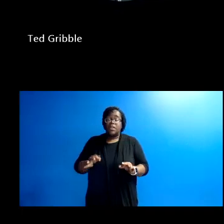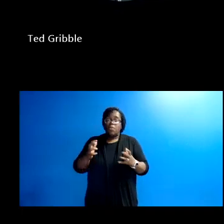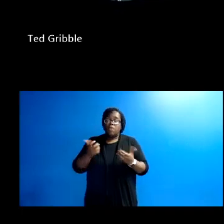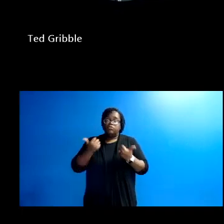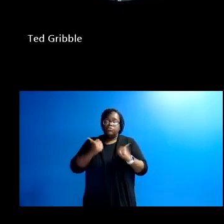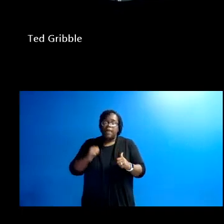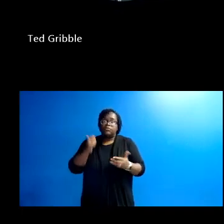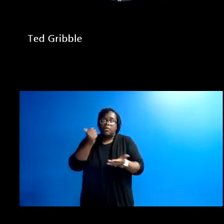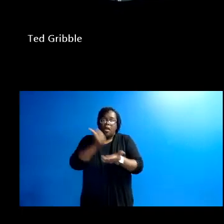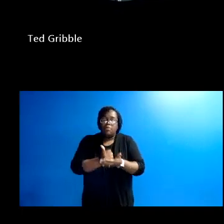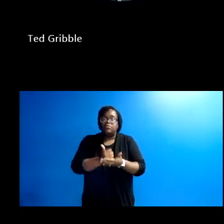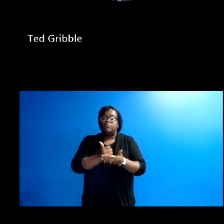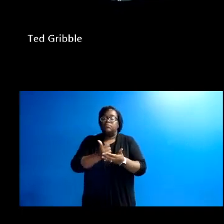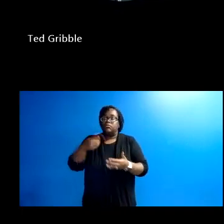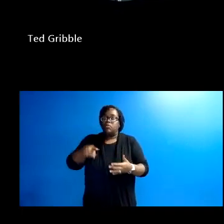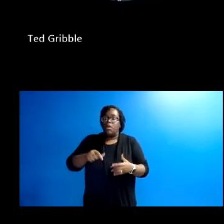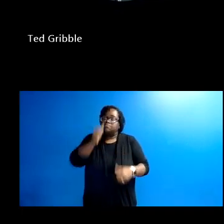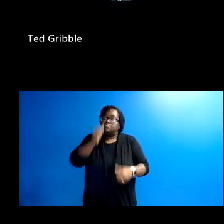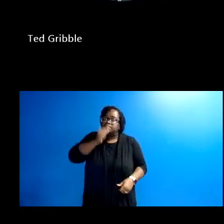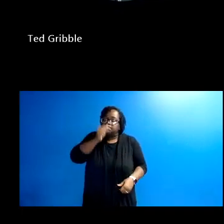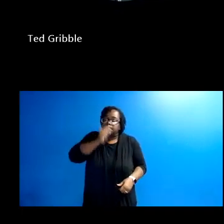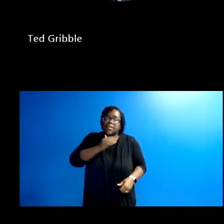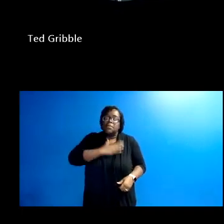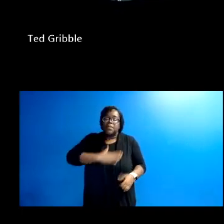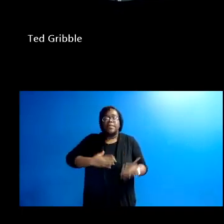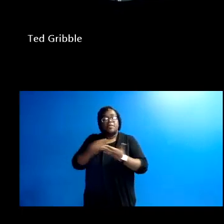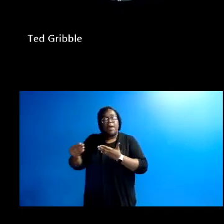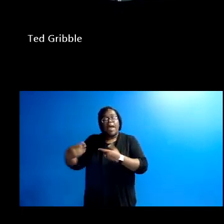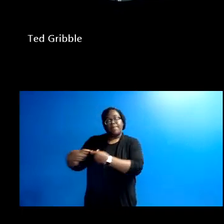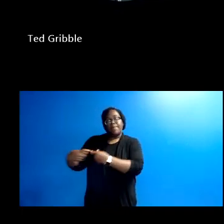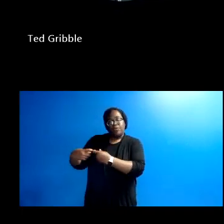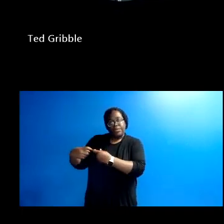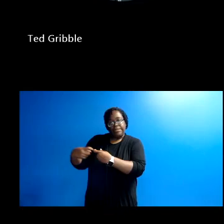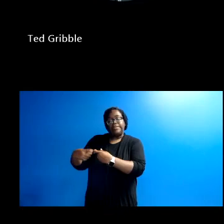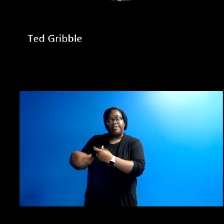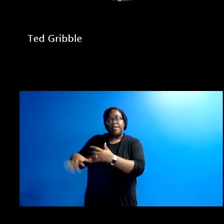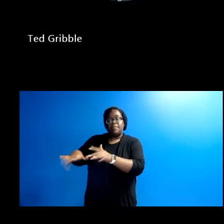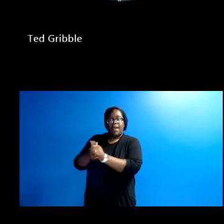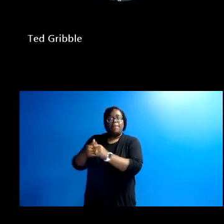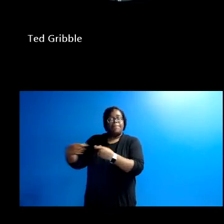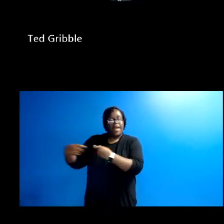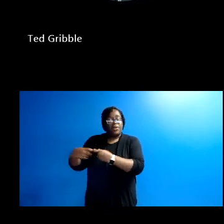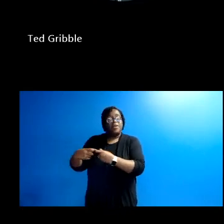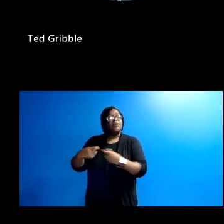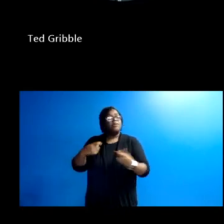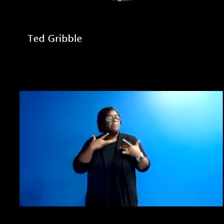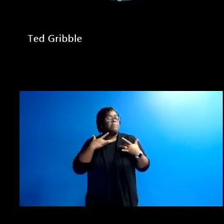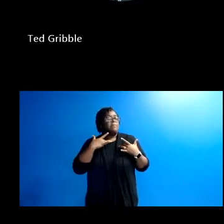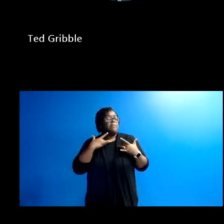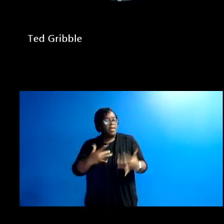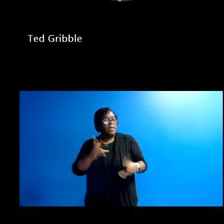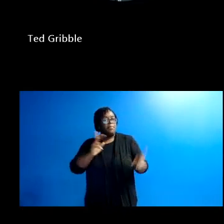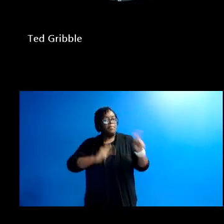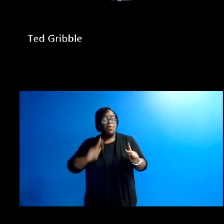So please do get yourself a battery. One of the things that many folks do is you can use